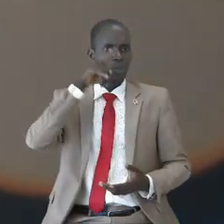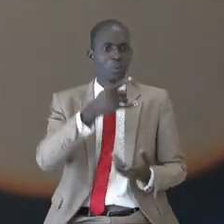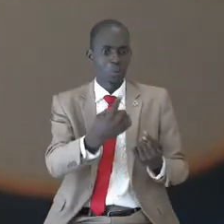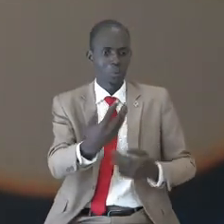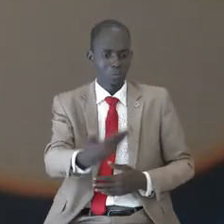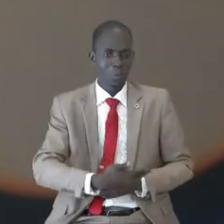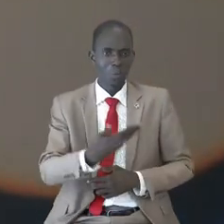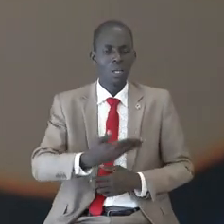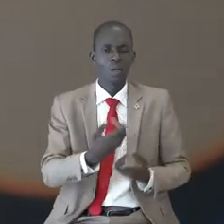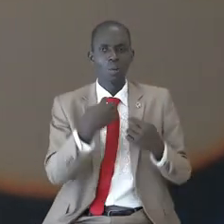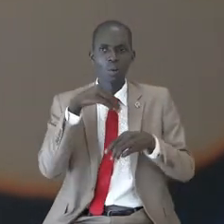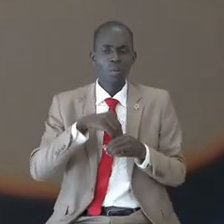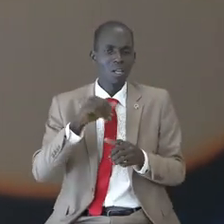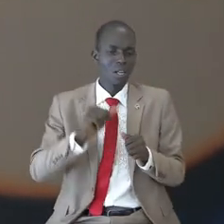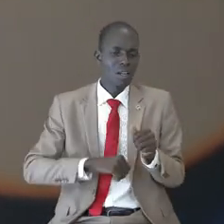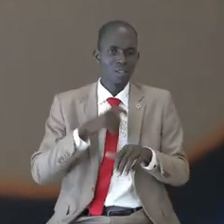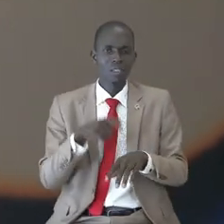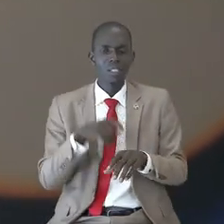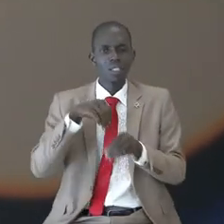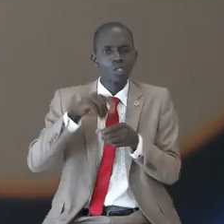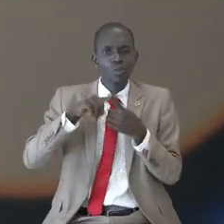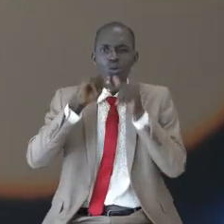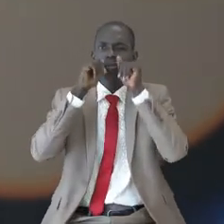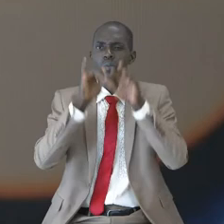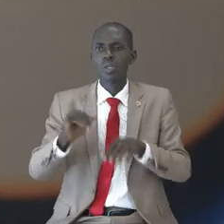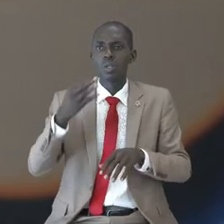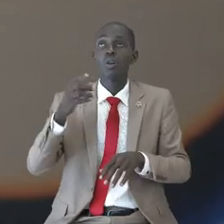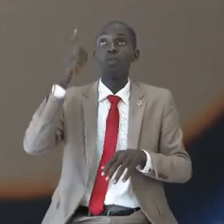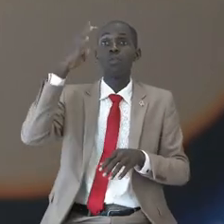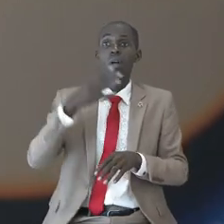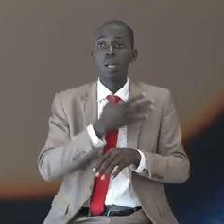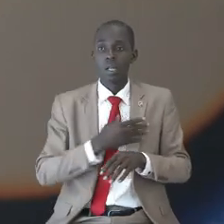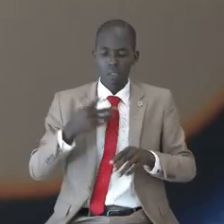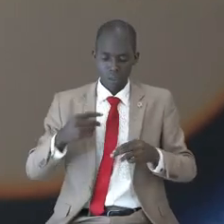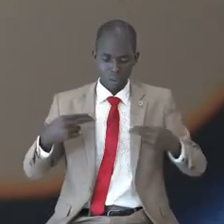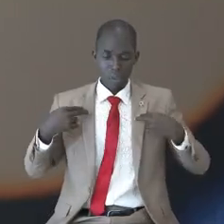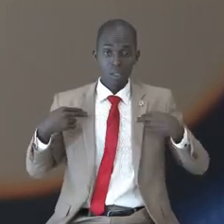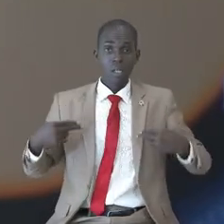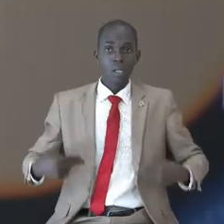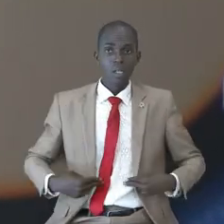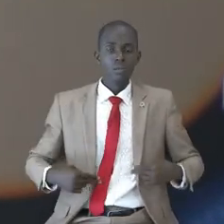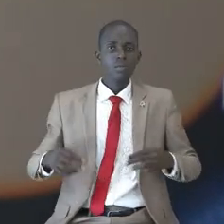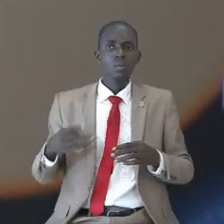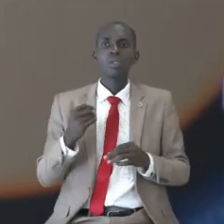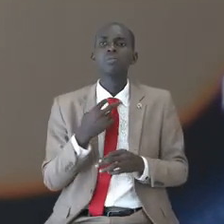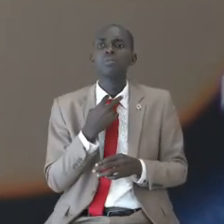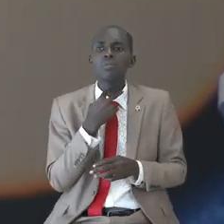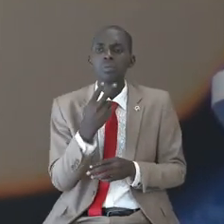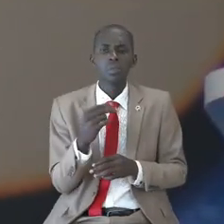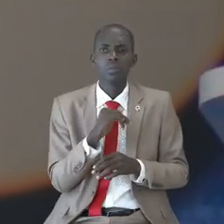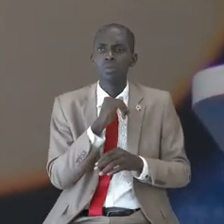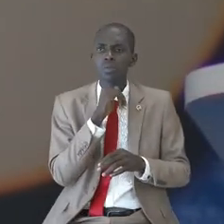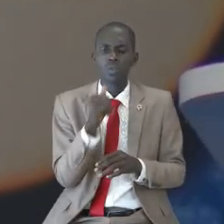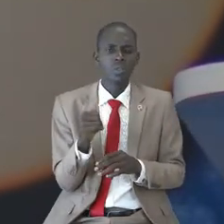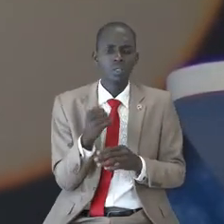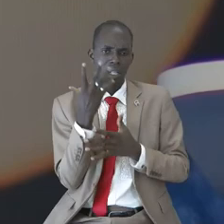in every time to the blessing of God. And his head does not lack ointment. And his voice does not lack assurance.